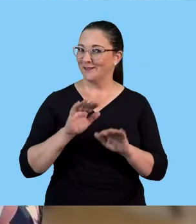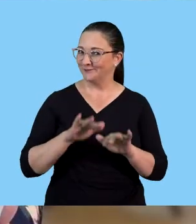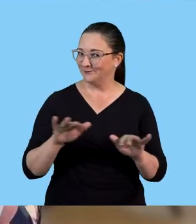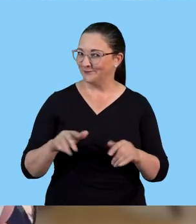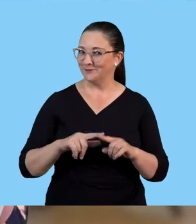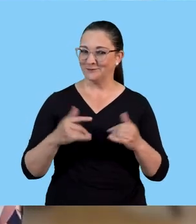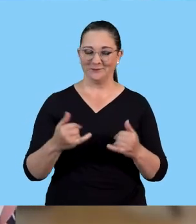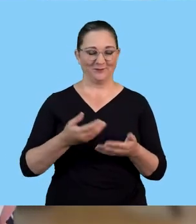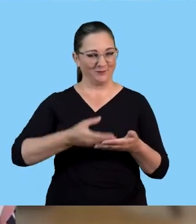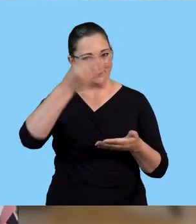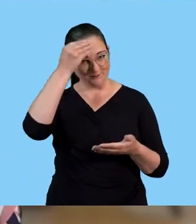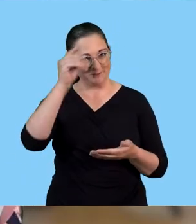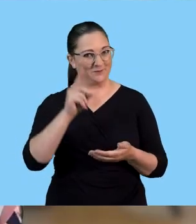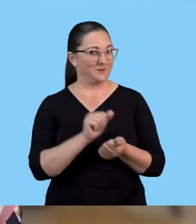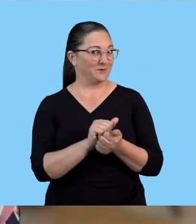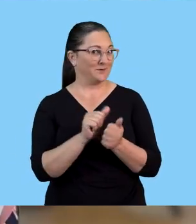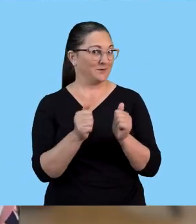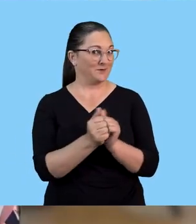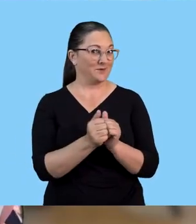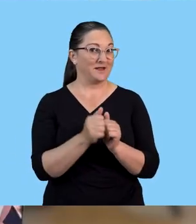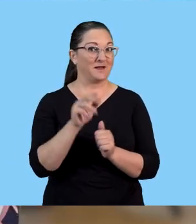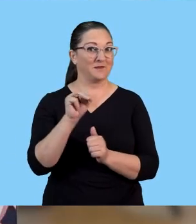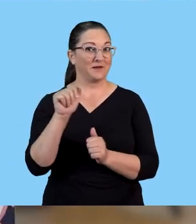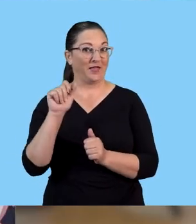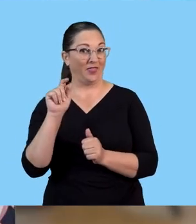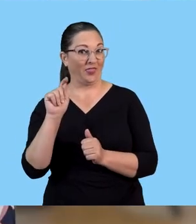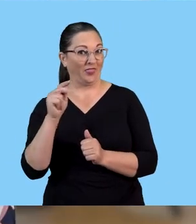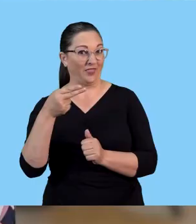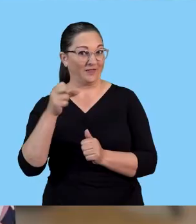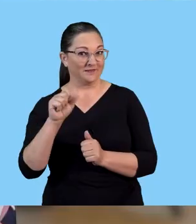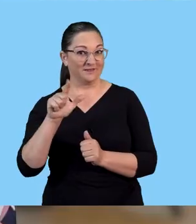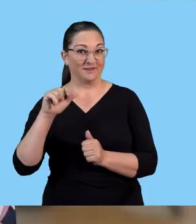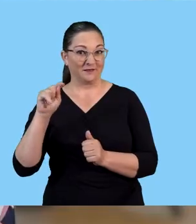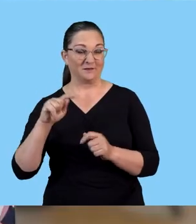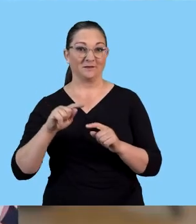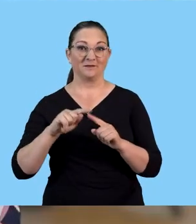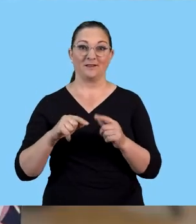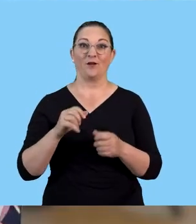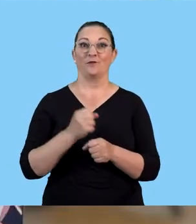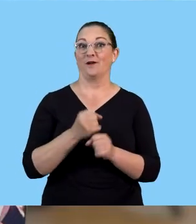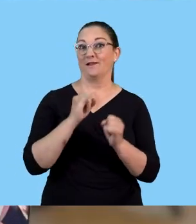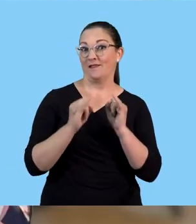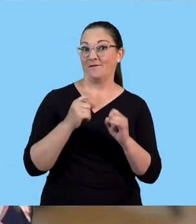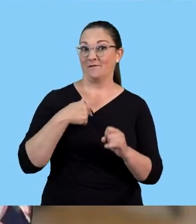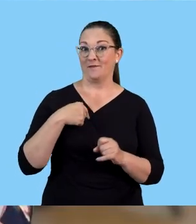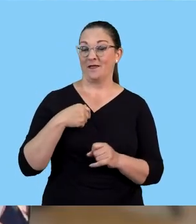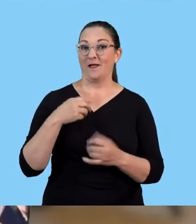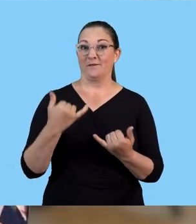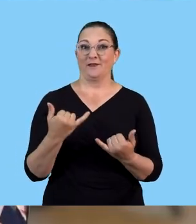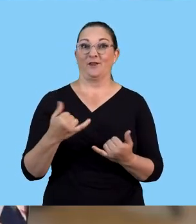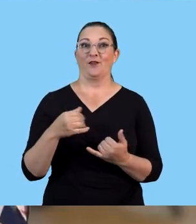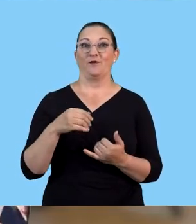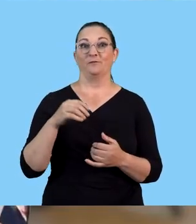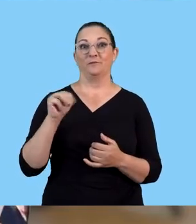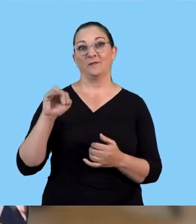Good day, learners. Welcome to Mathematical Literacy, Grade 11. I am Miss Ninobert Vermeulen, and today we are going to